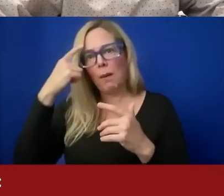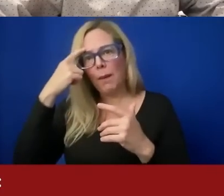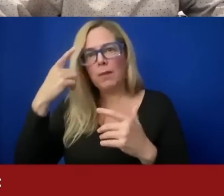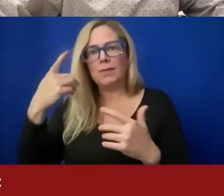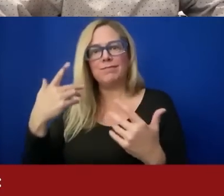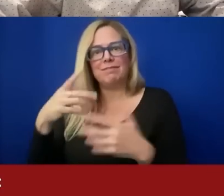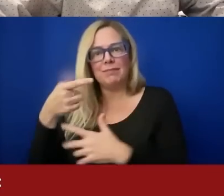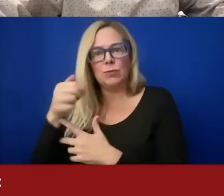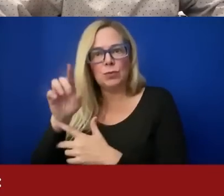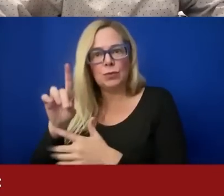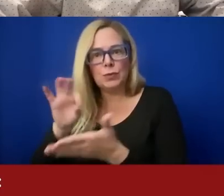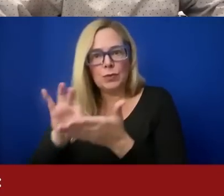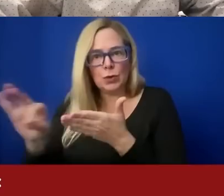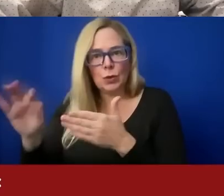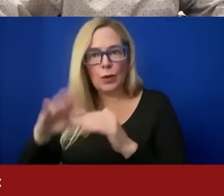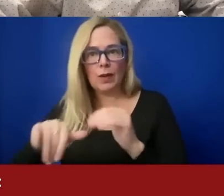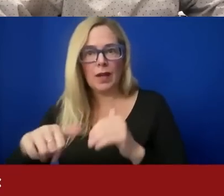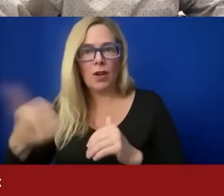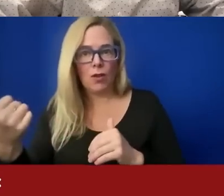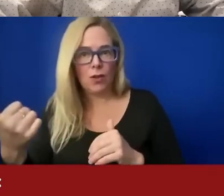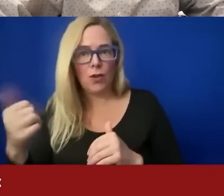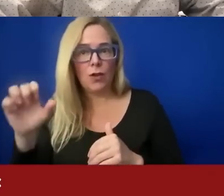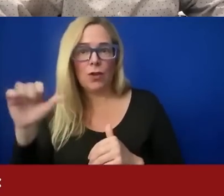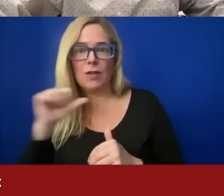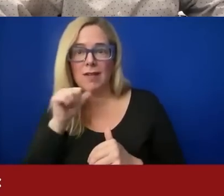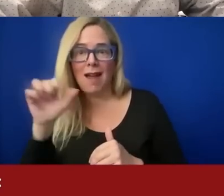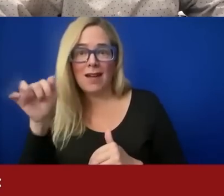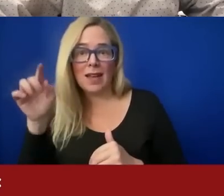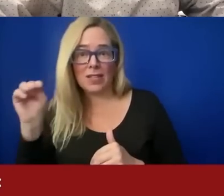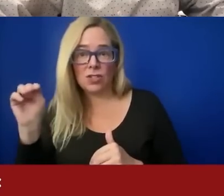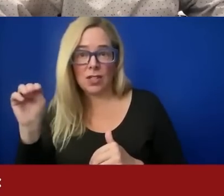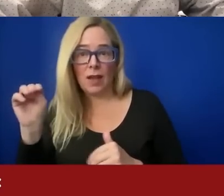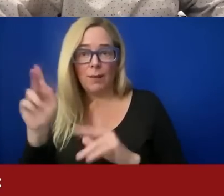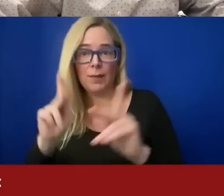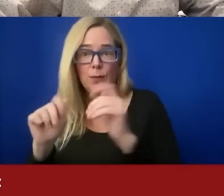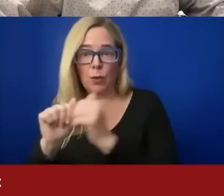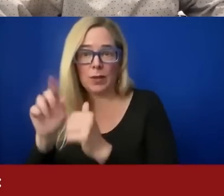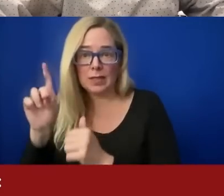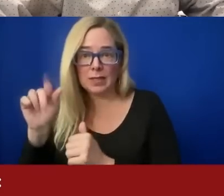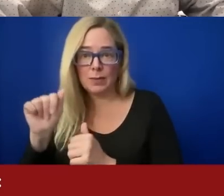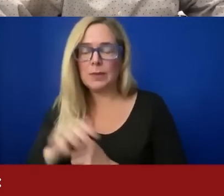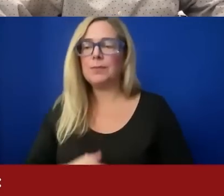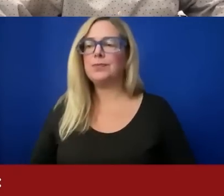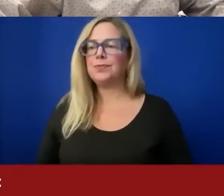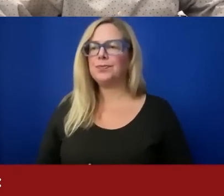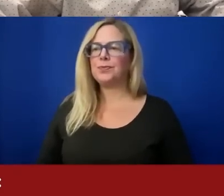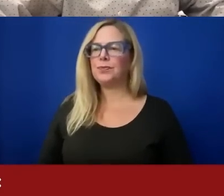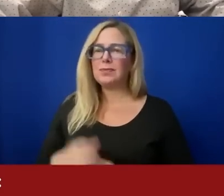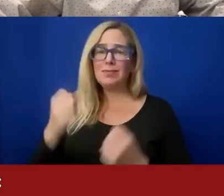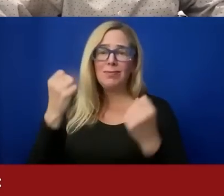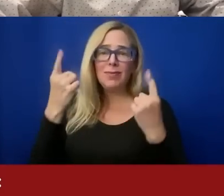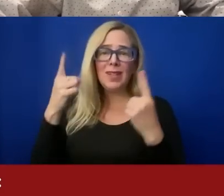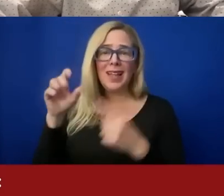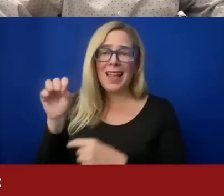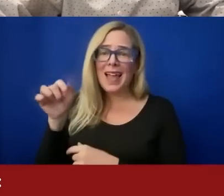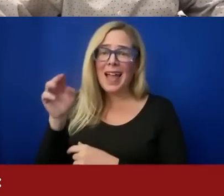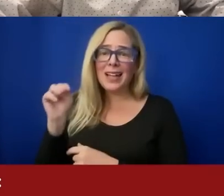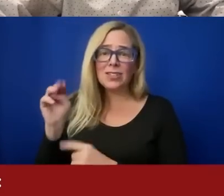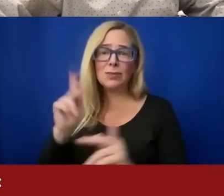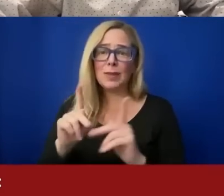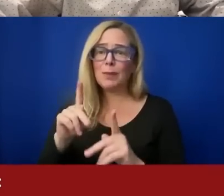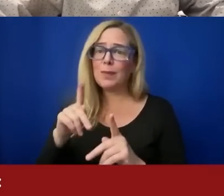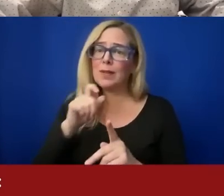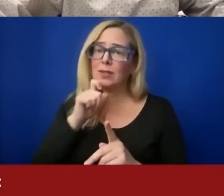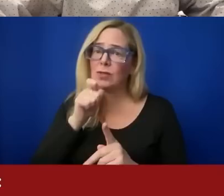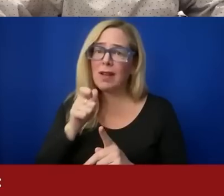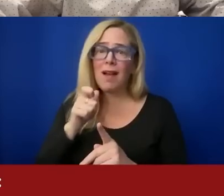literature and our study. We know that SGM people experience a lack of social support, disability, or even SGM-related stigma,